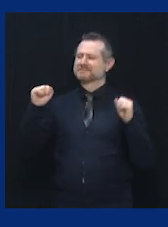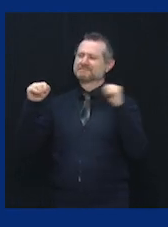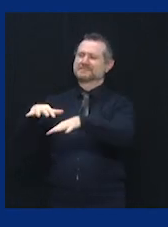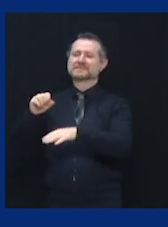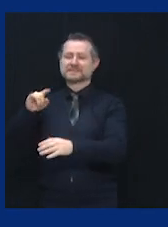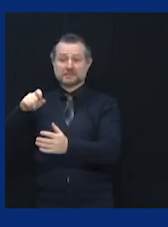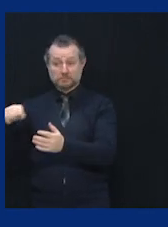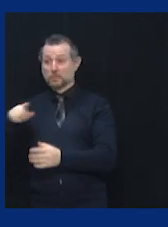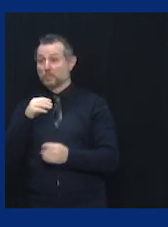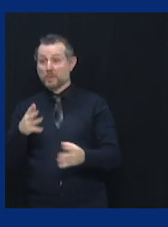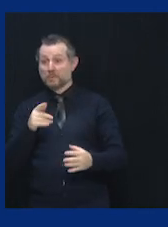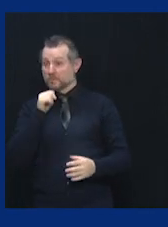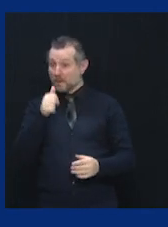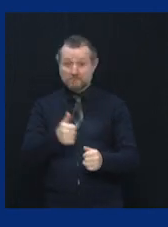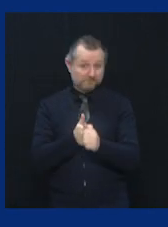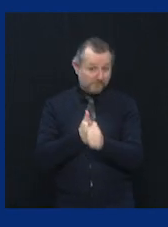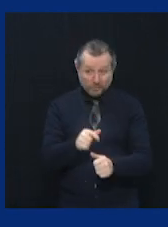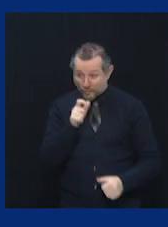their